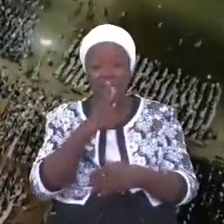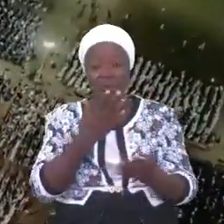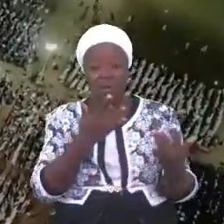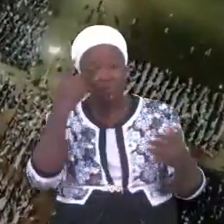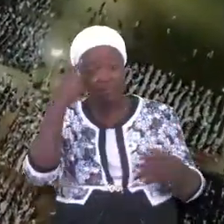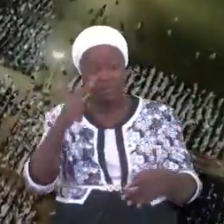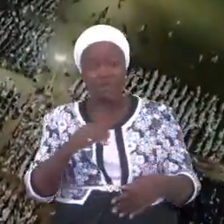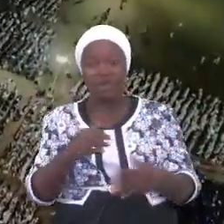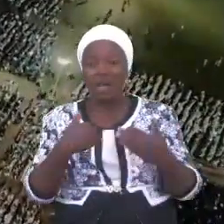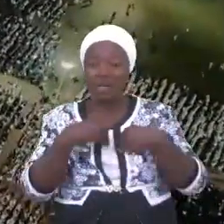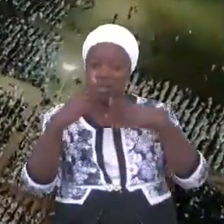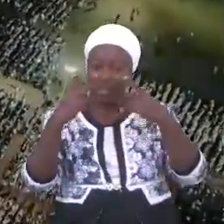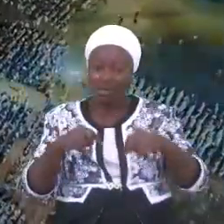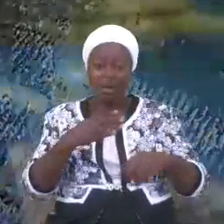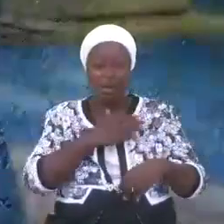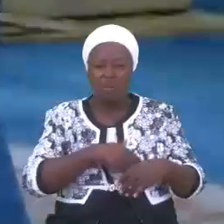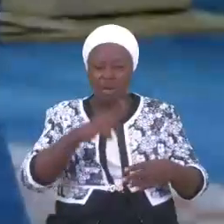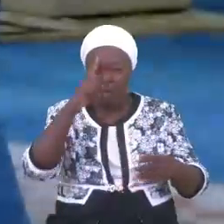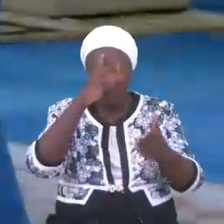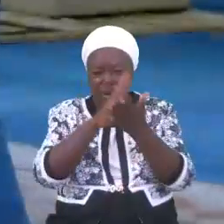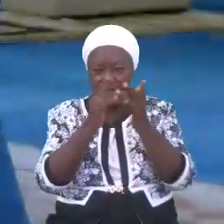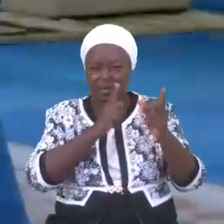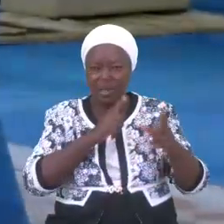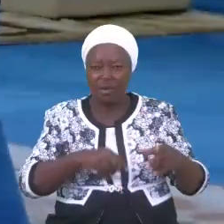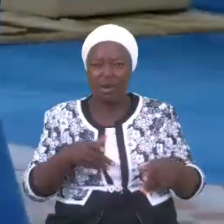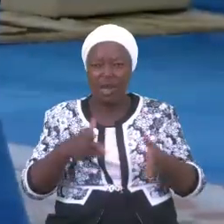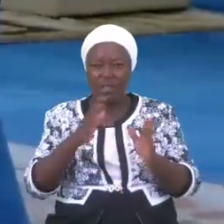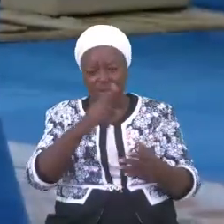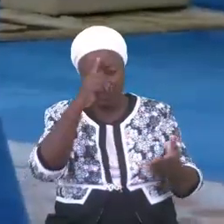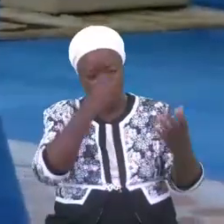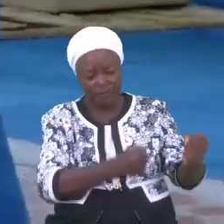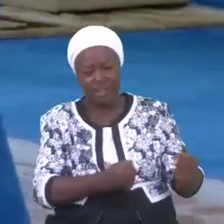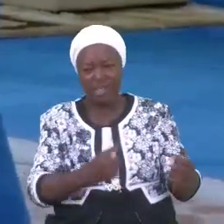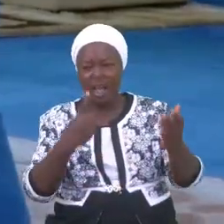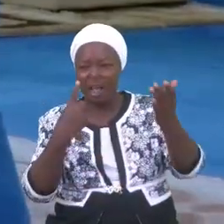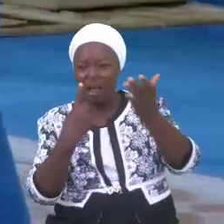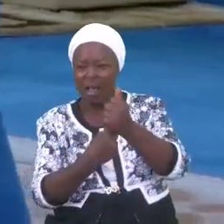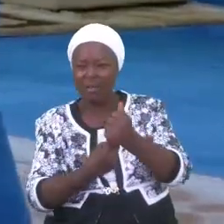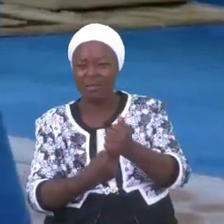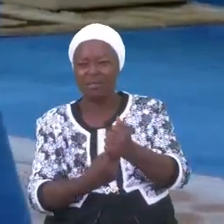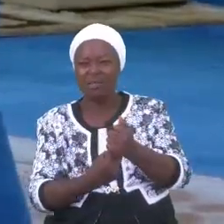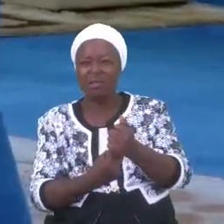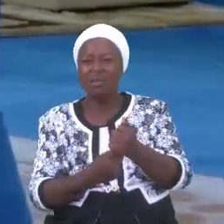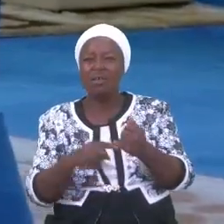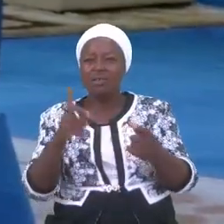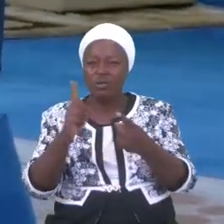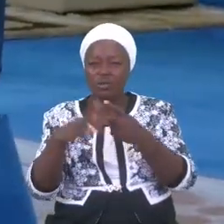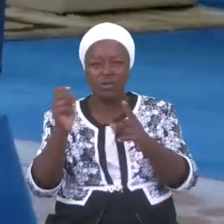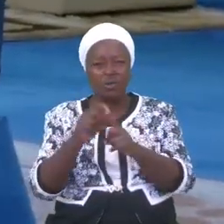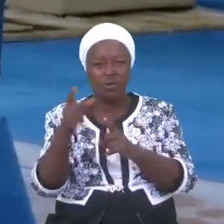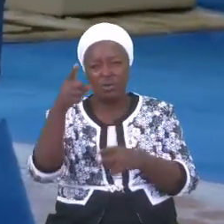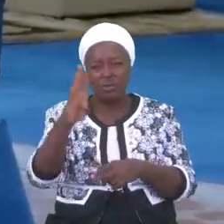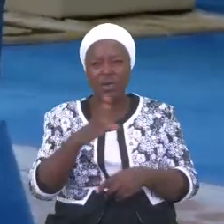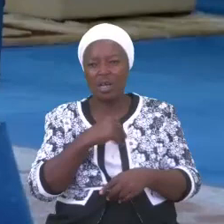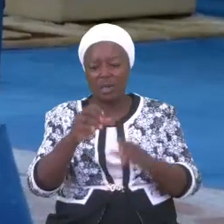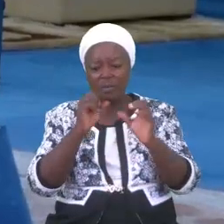coming up to declare the word of God that cannot be resisted.